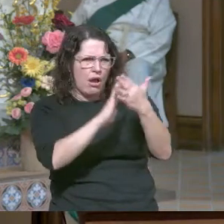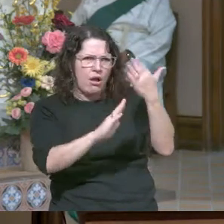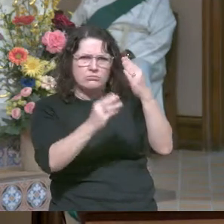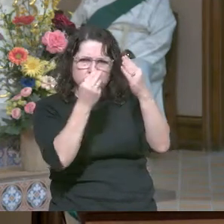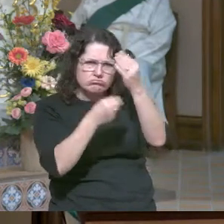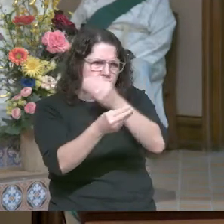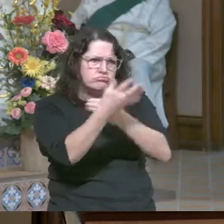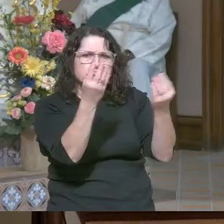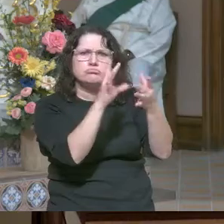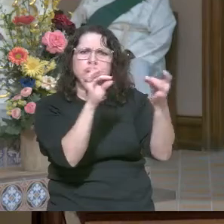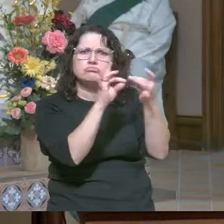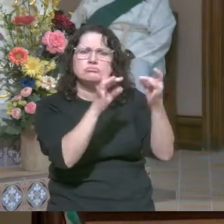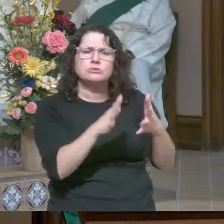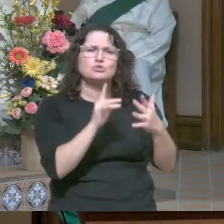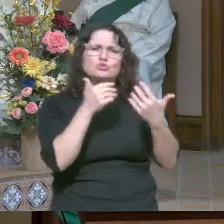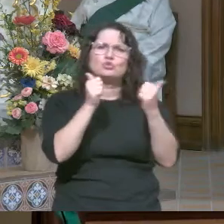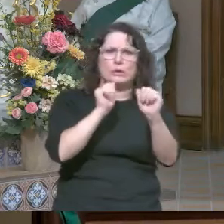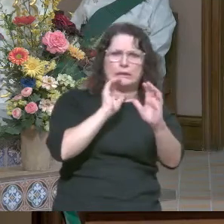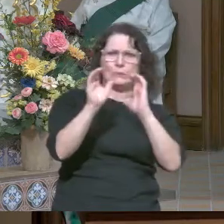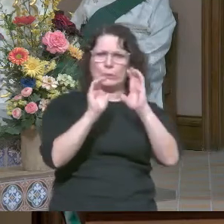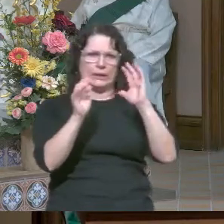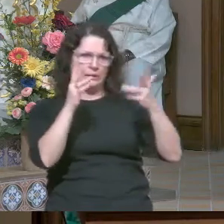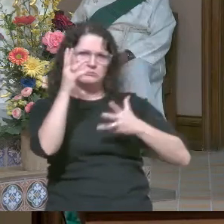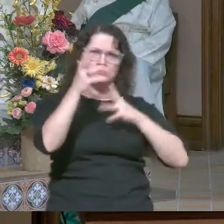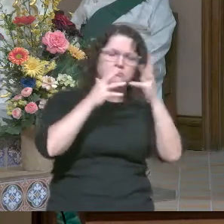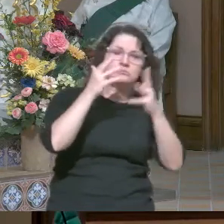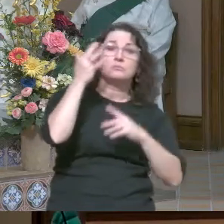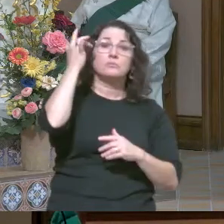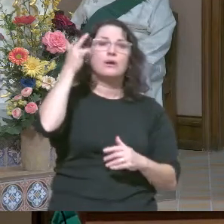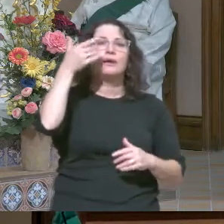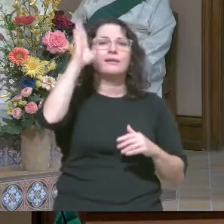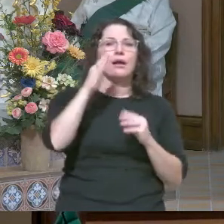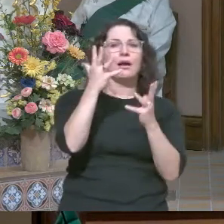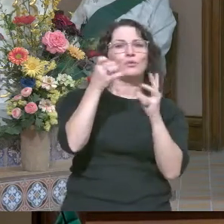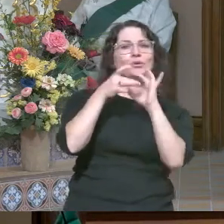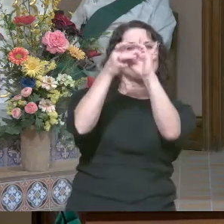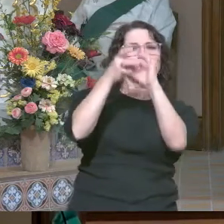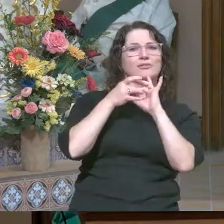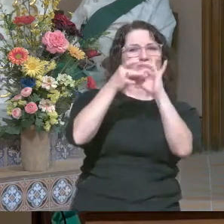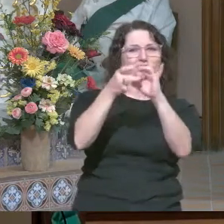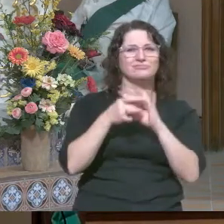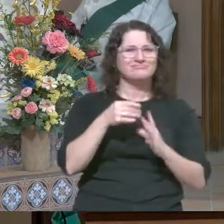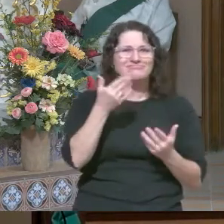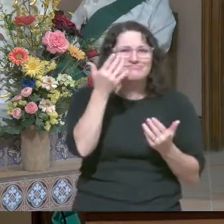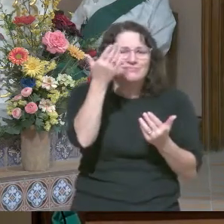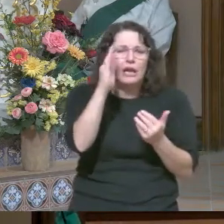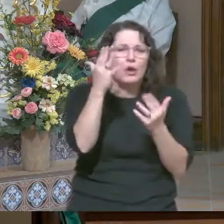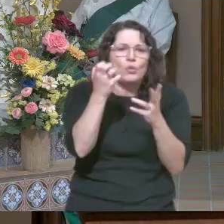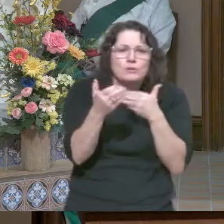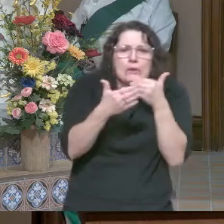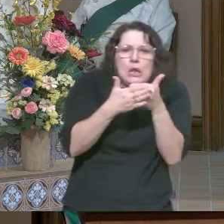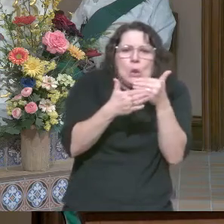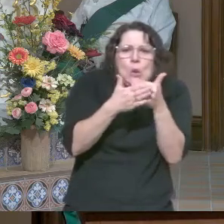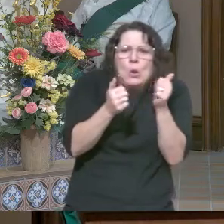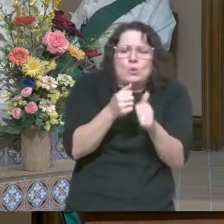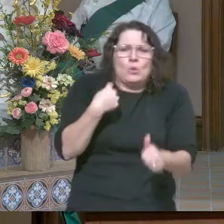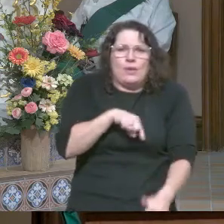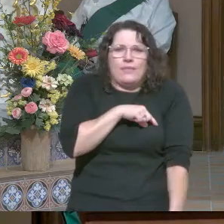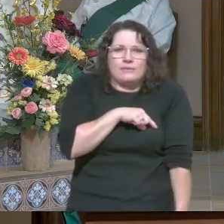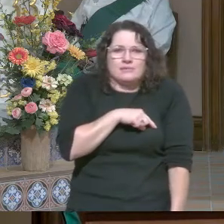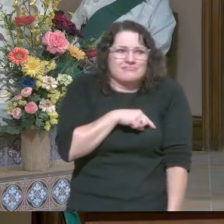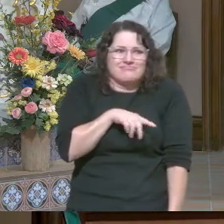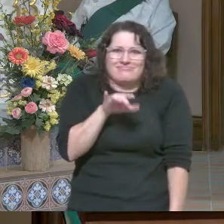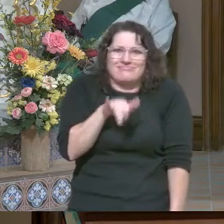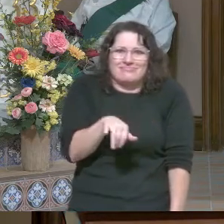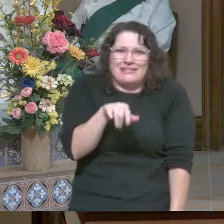to reach out to us, to communicate with us, because this is a God who wants a relationship with us. And isn't that, again, the very